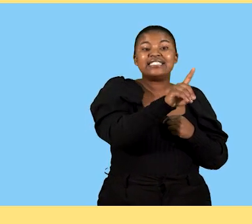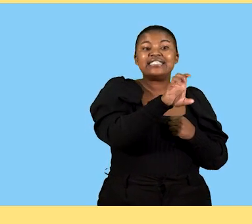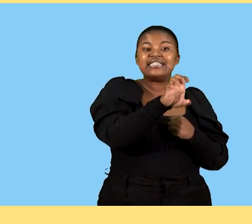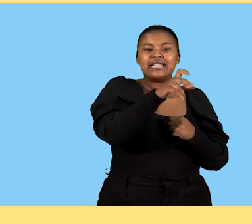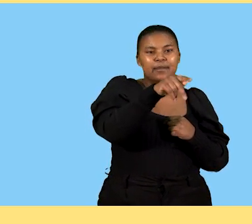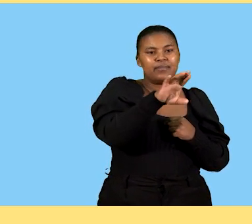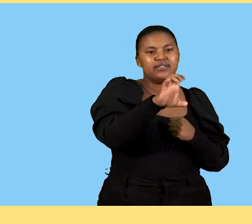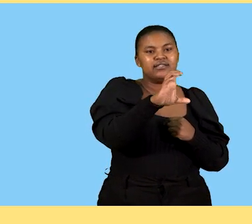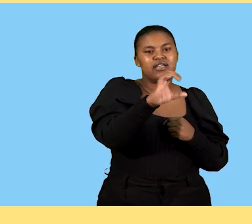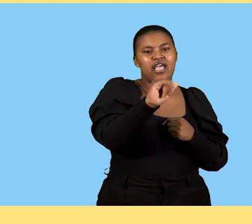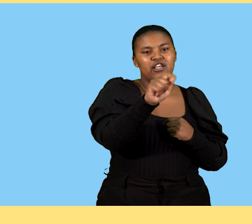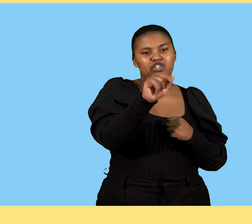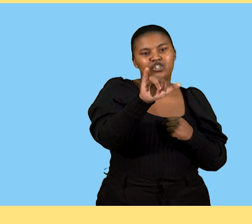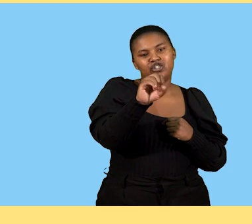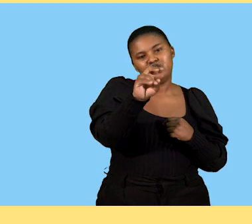depreciation,